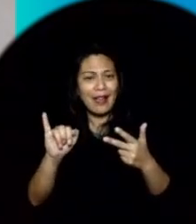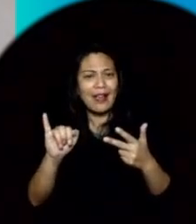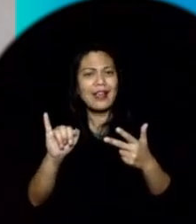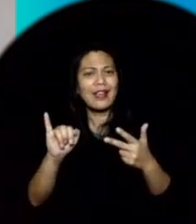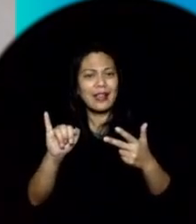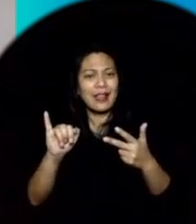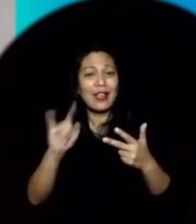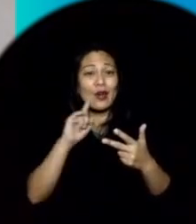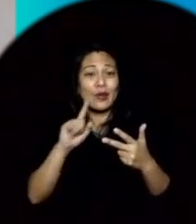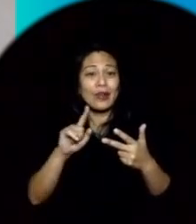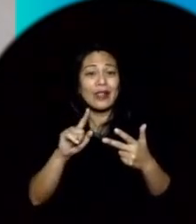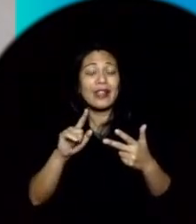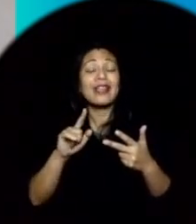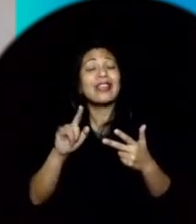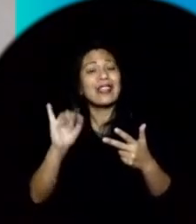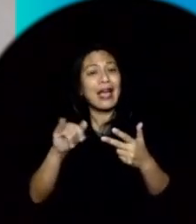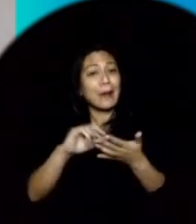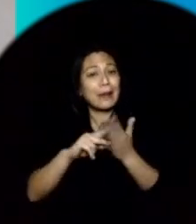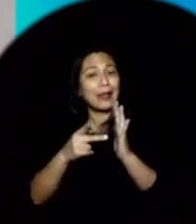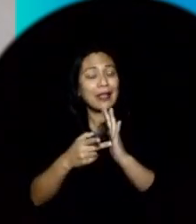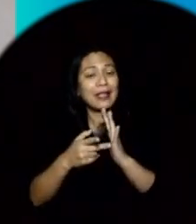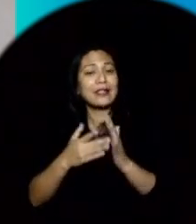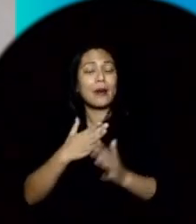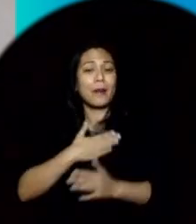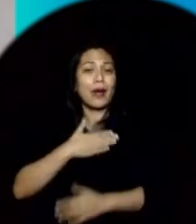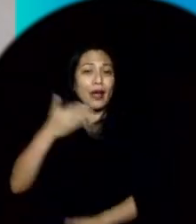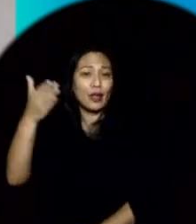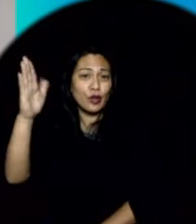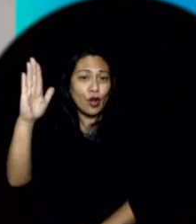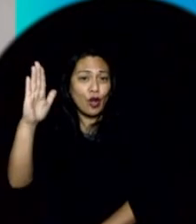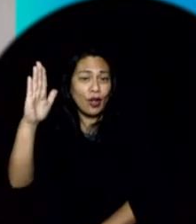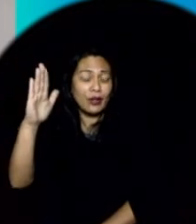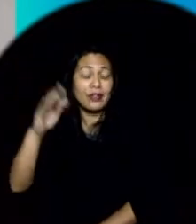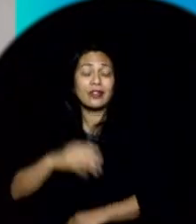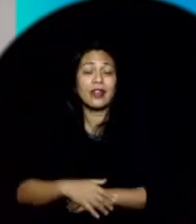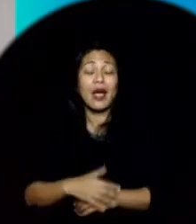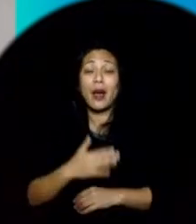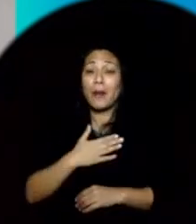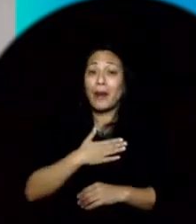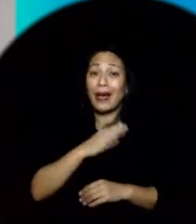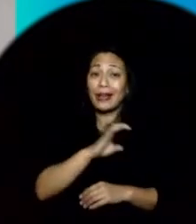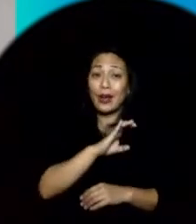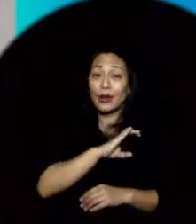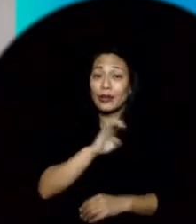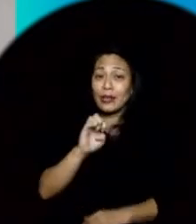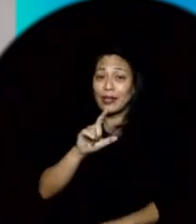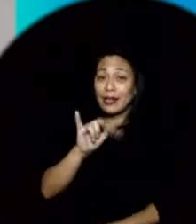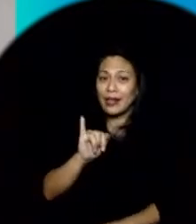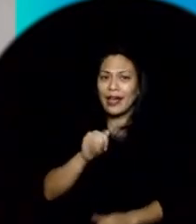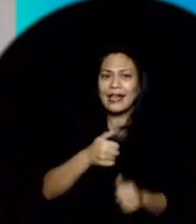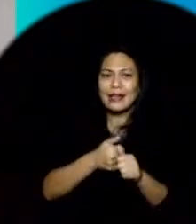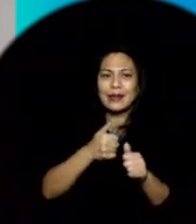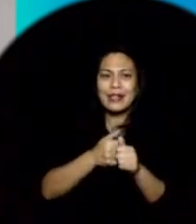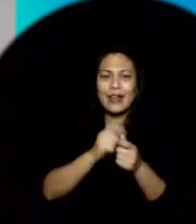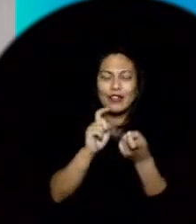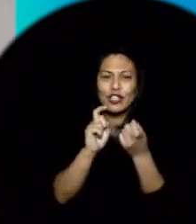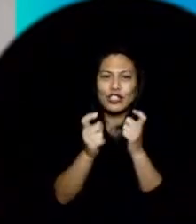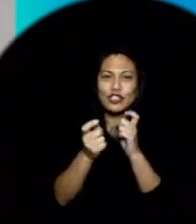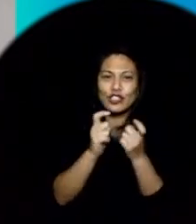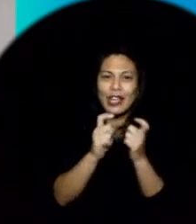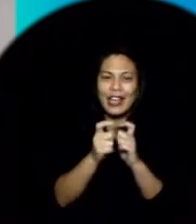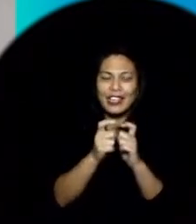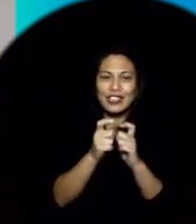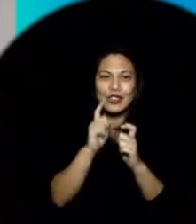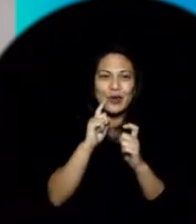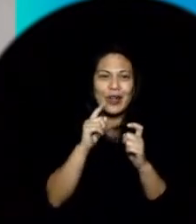short form for my God in Hebrew. My Eli is a shapeshifter, and in the beginning he's